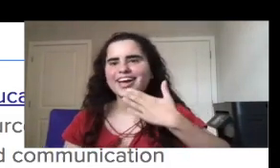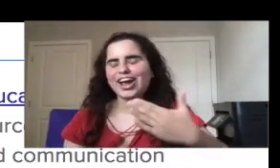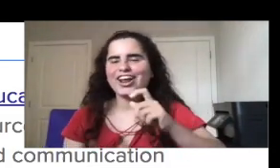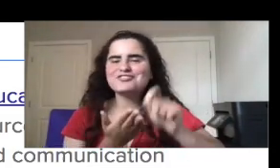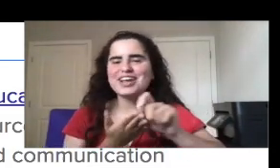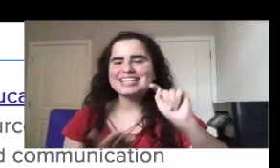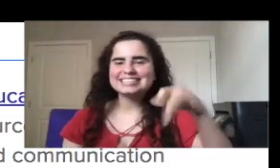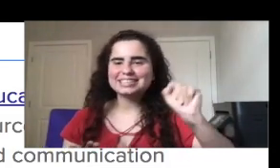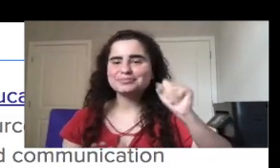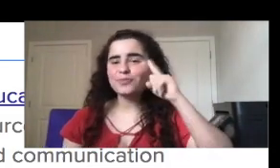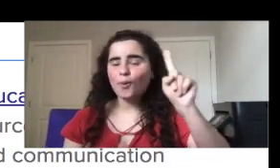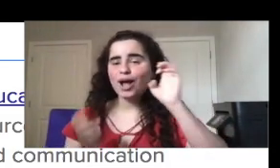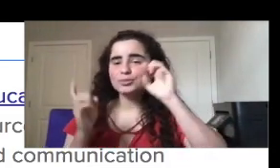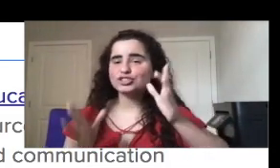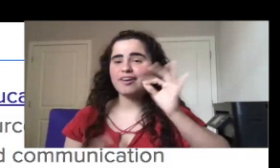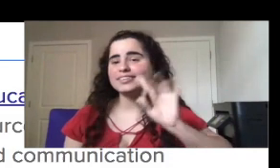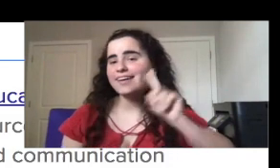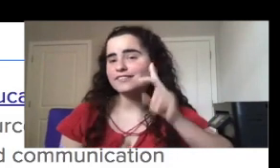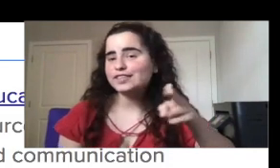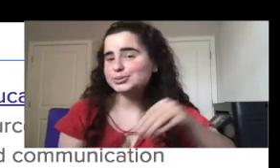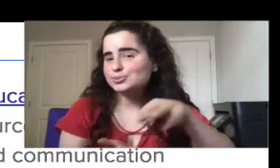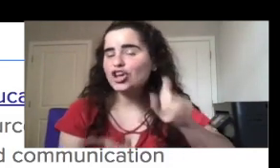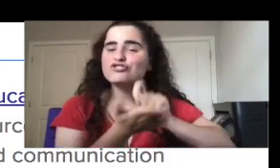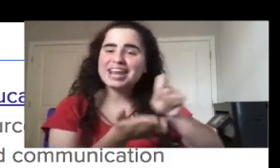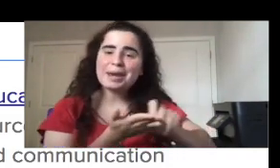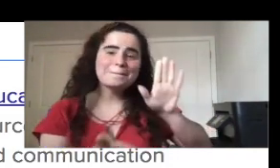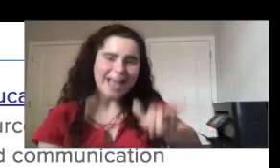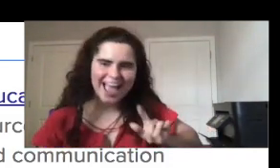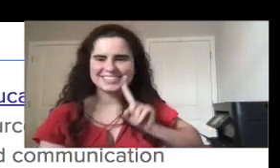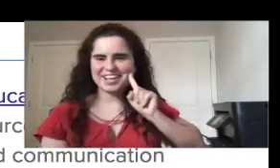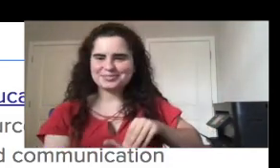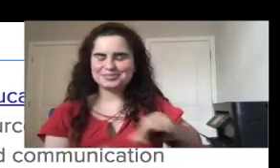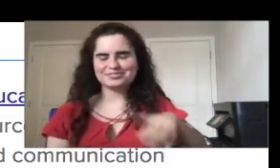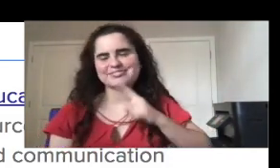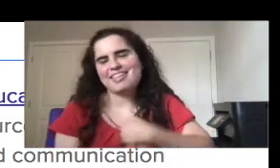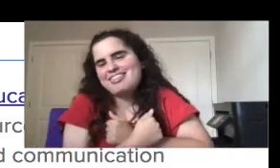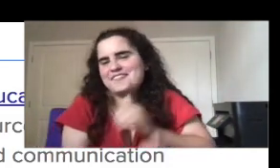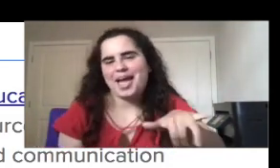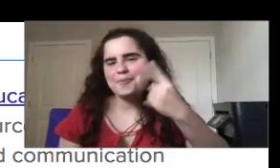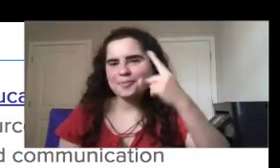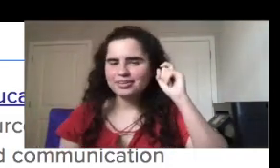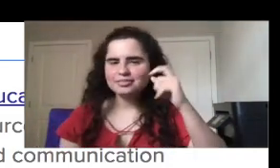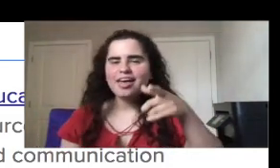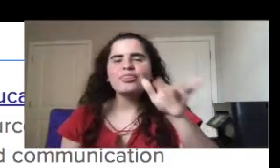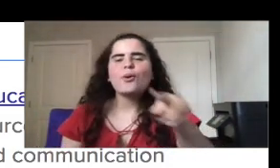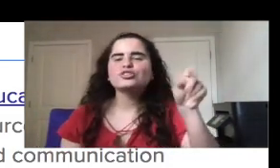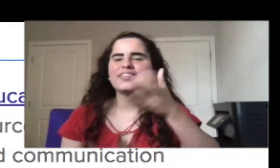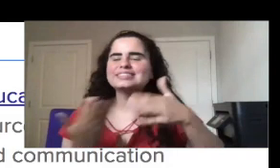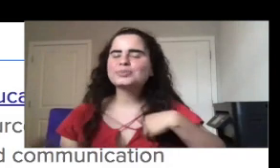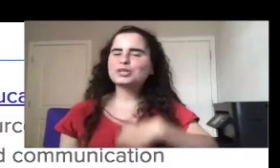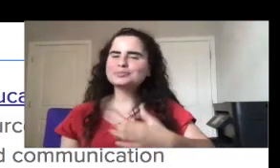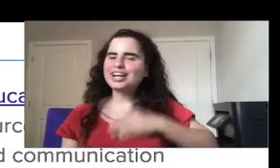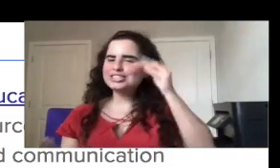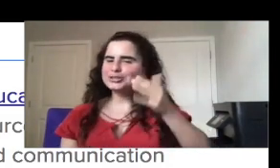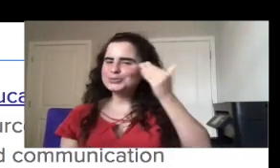And then the last piece is tips written by deaf students for teachers. And again, I love